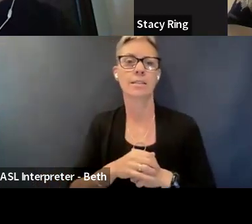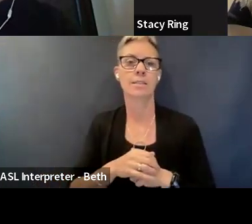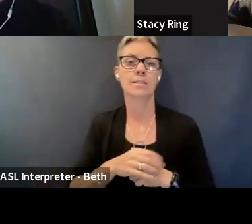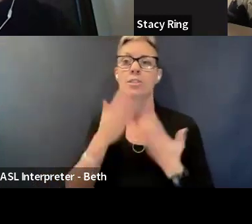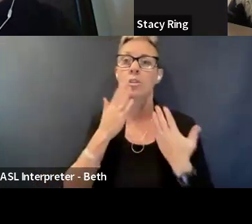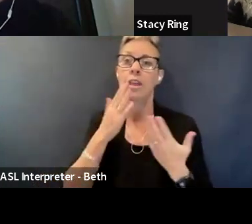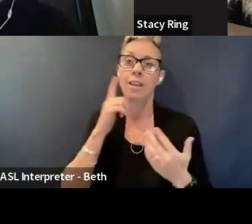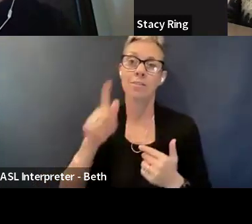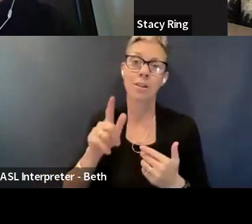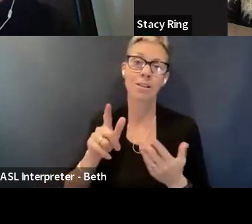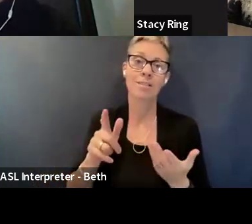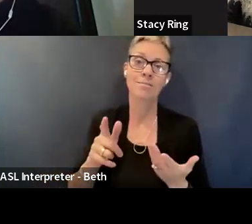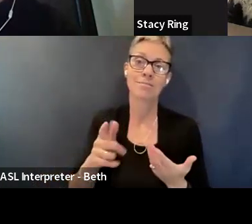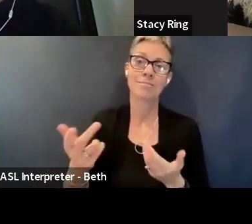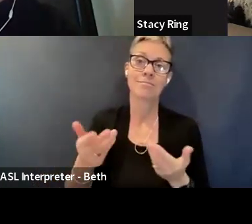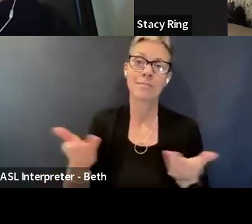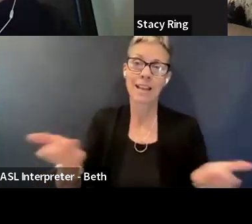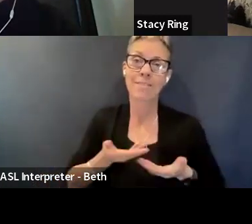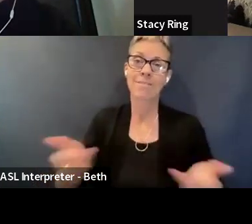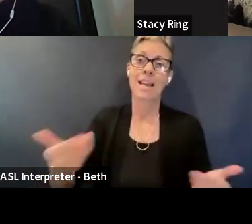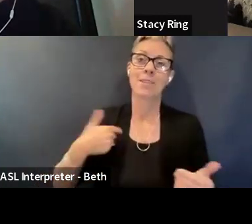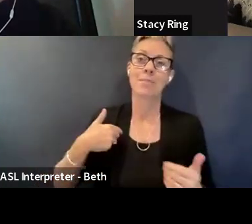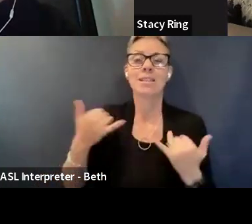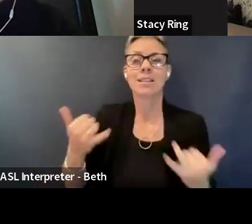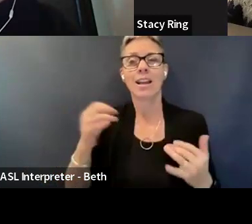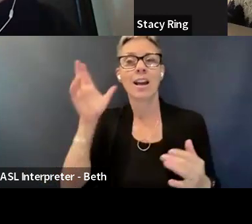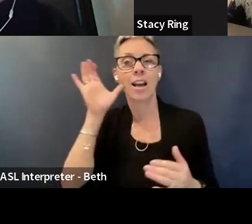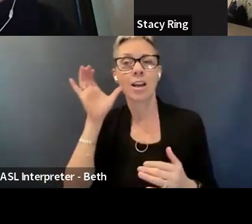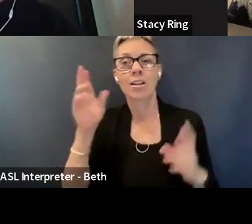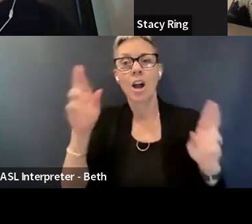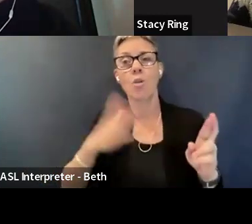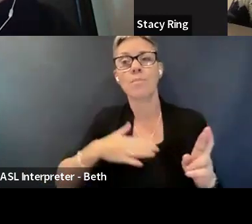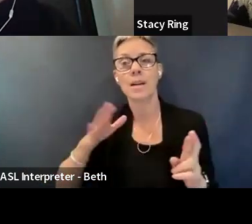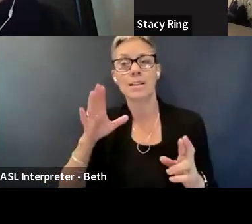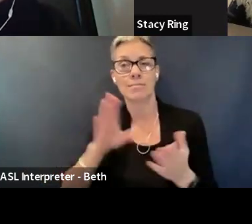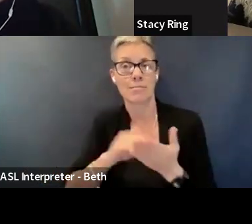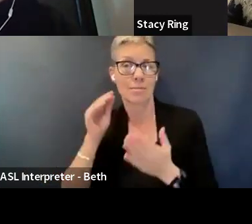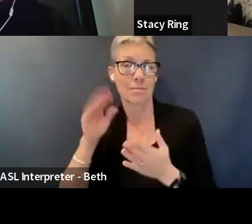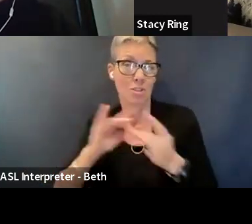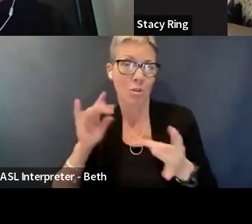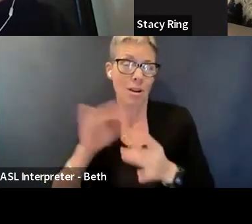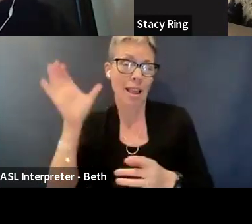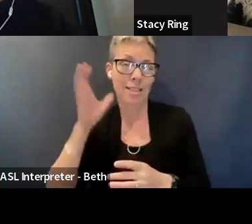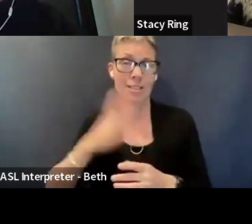thank you for having me here today, and I hope my story helps you understand this system a little better.